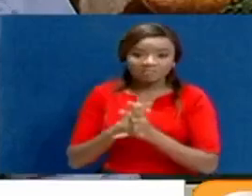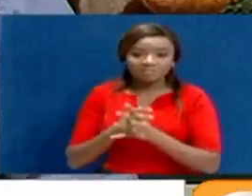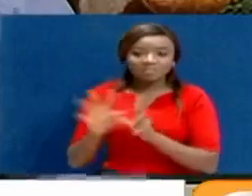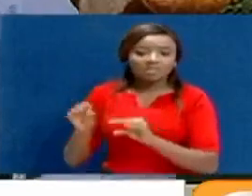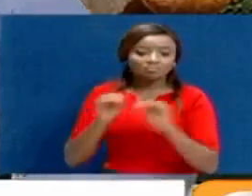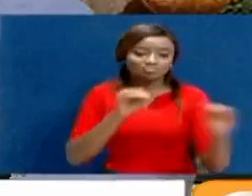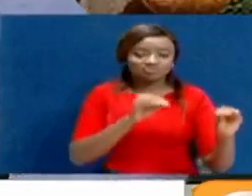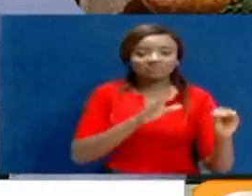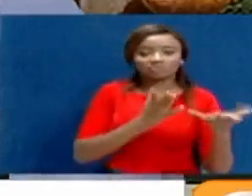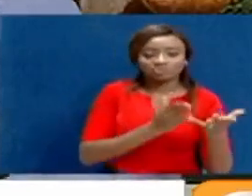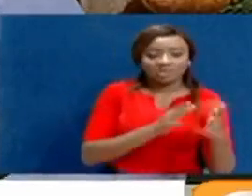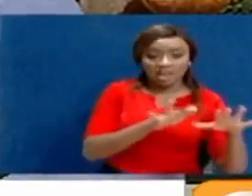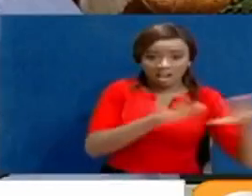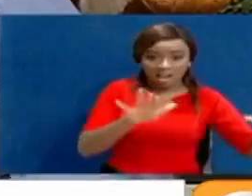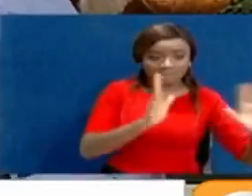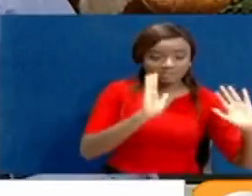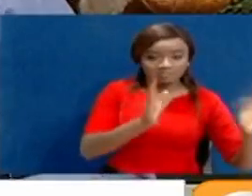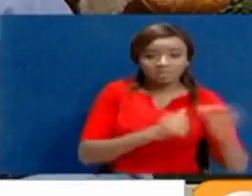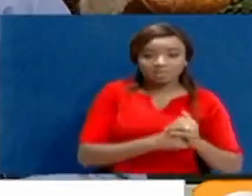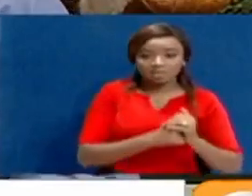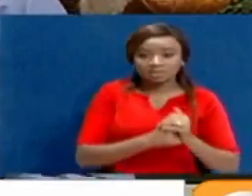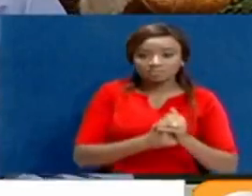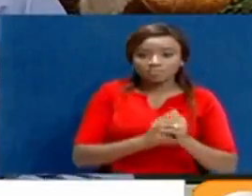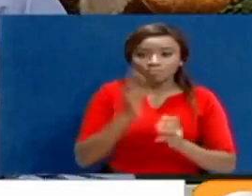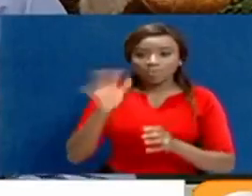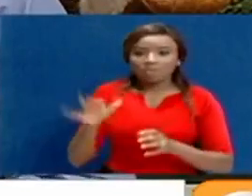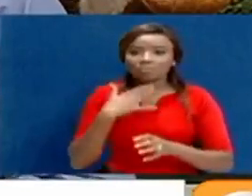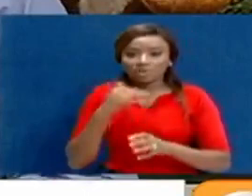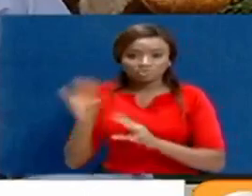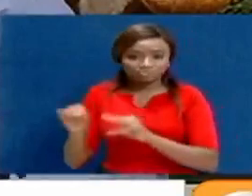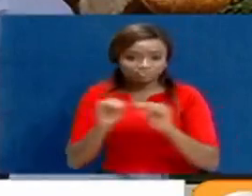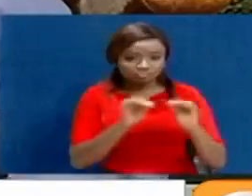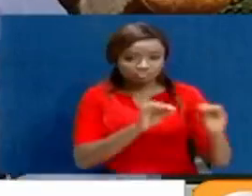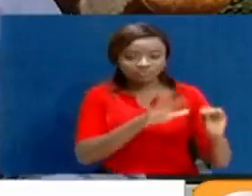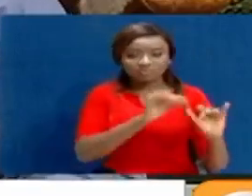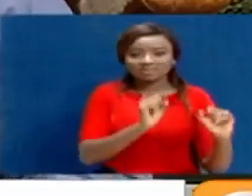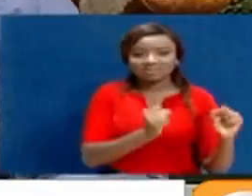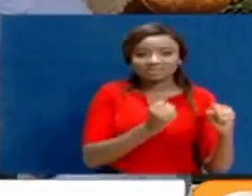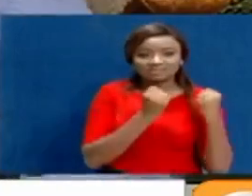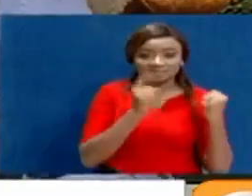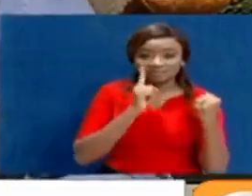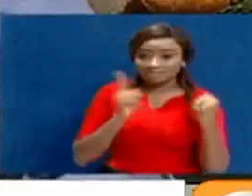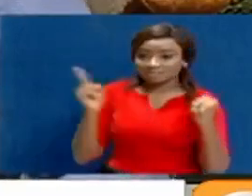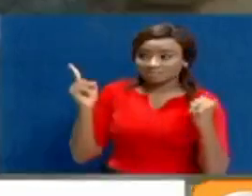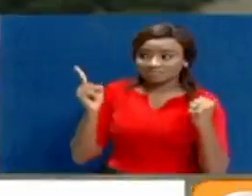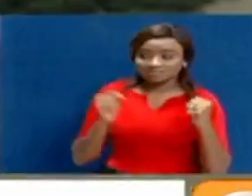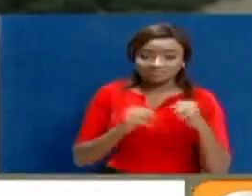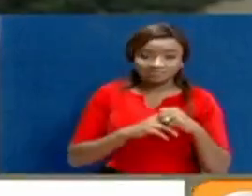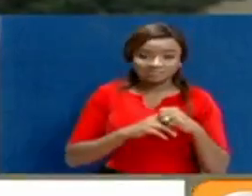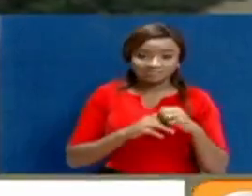the mainland. The translocation is aimed at moving the rare giraffes to safer grounds. Take a look.